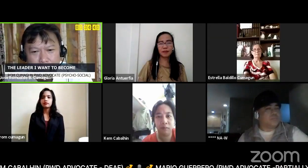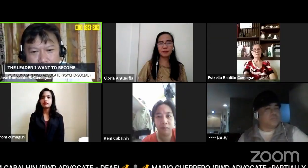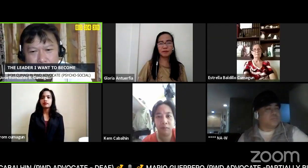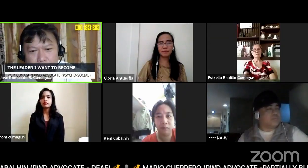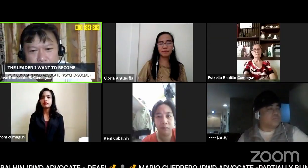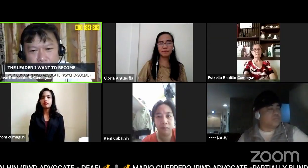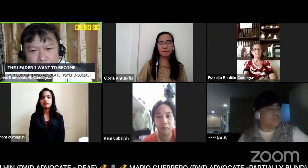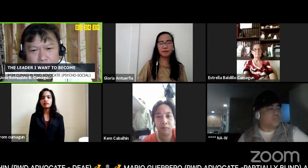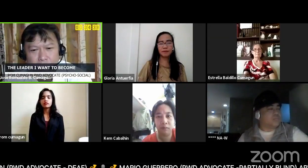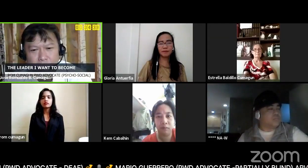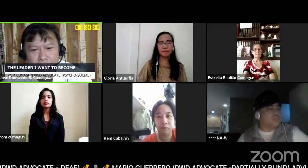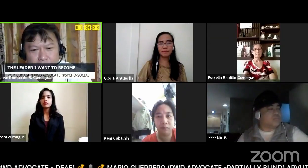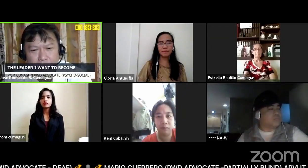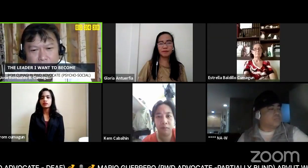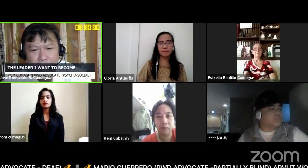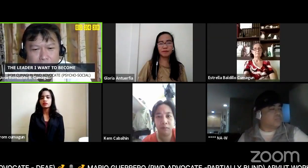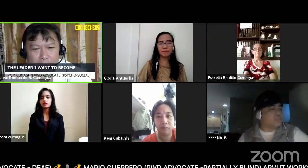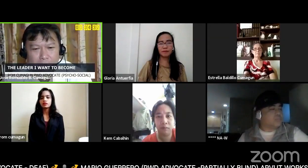And